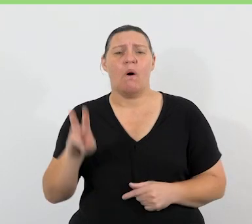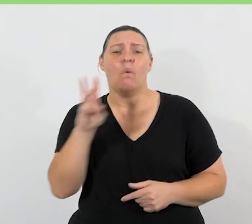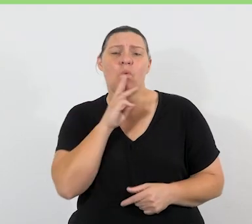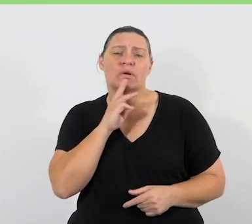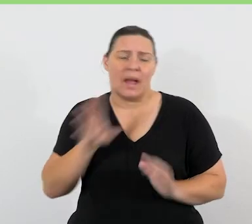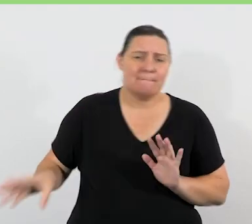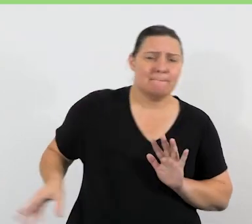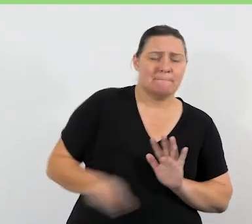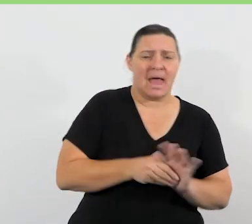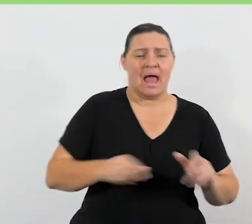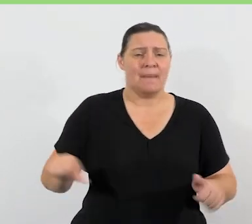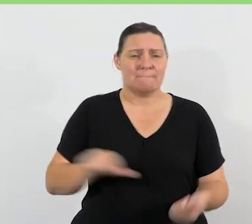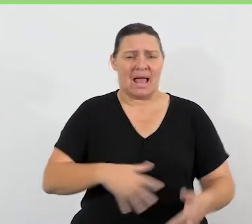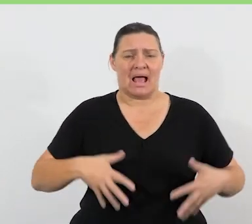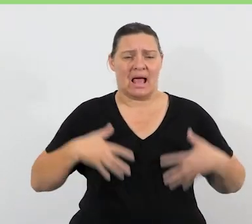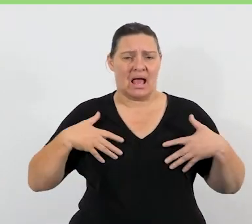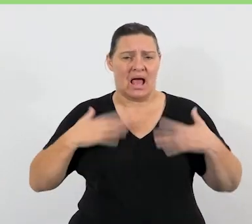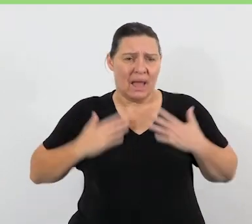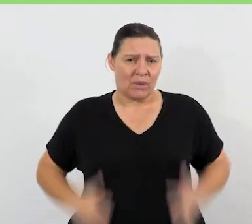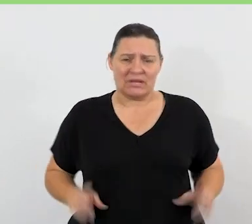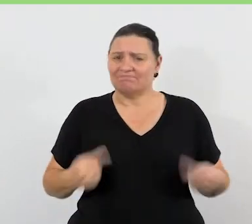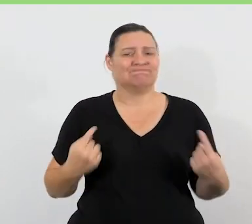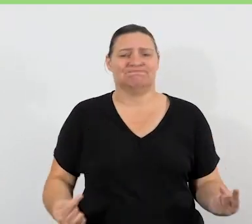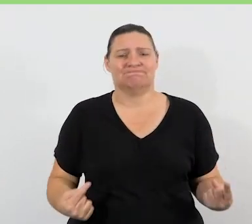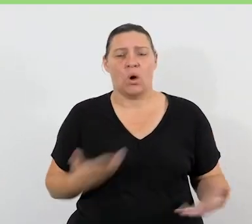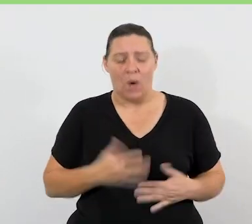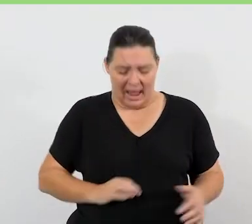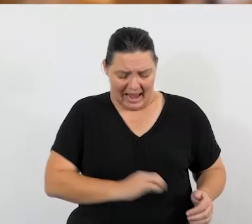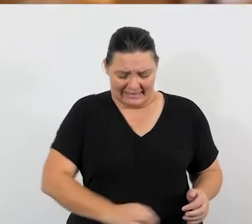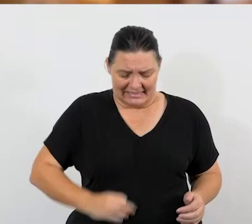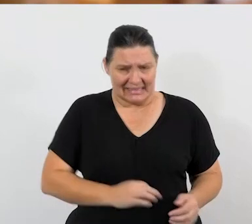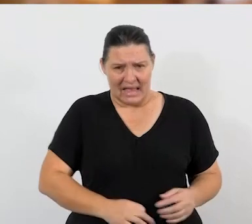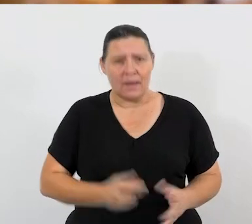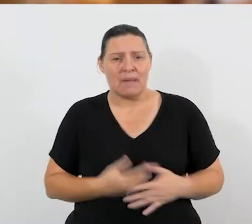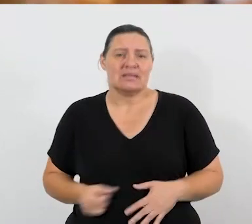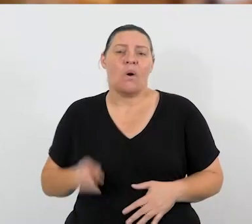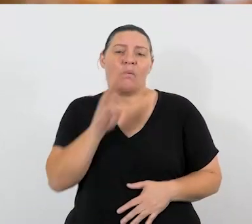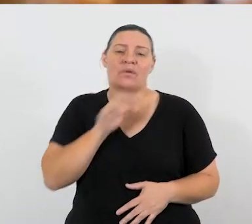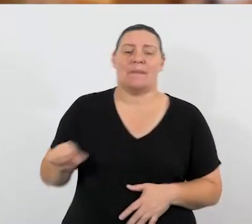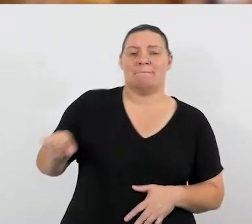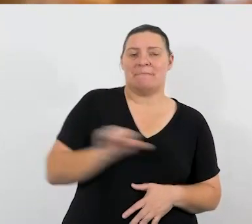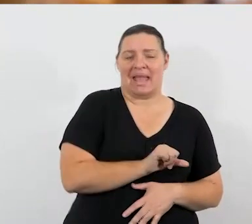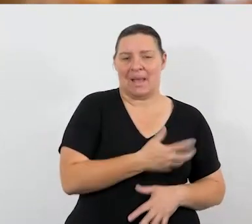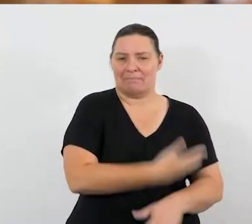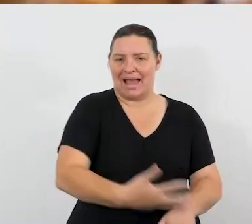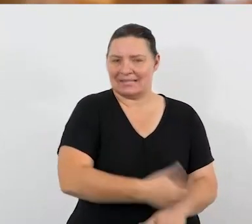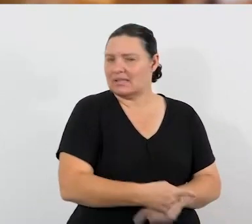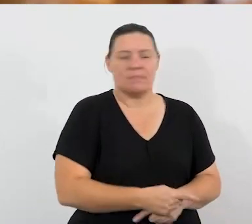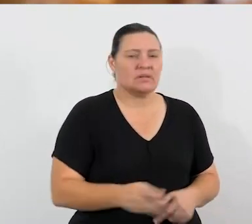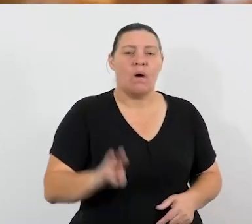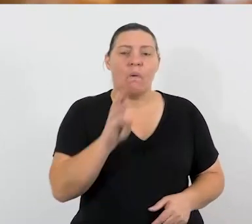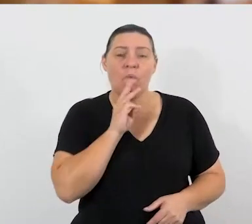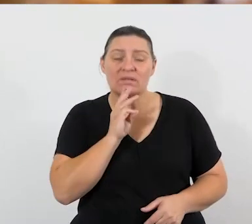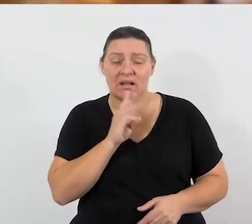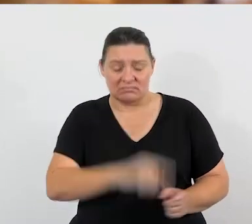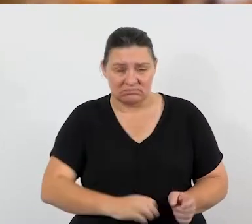be reabsorbed. If you remember, we said absorption happens in the intestines. So now if absorption did not happen, that means water